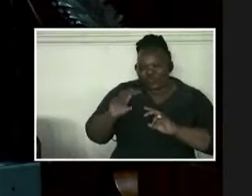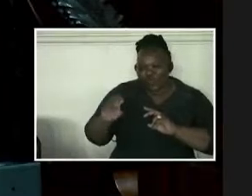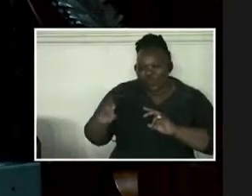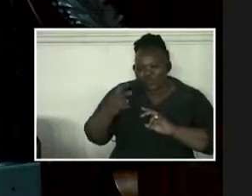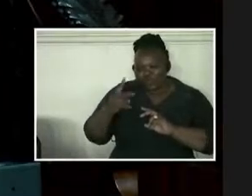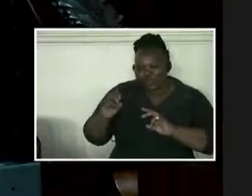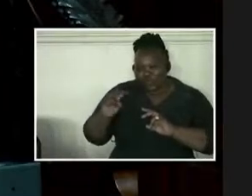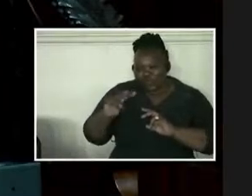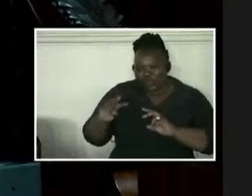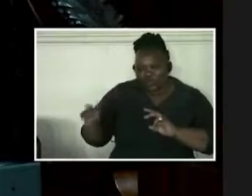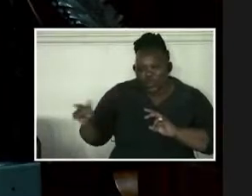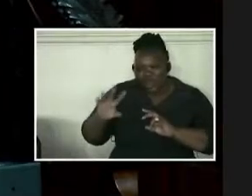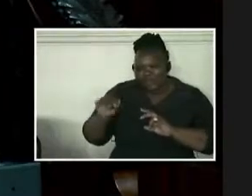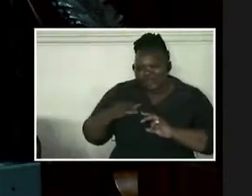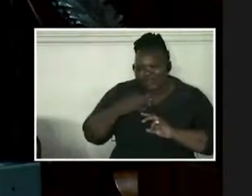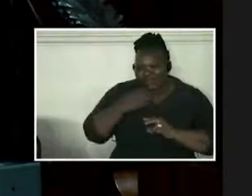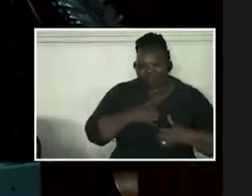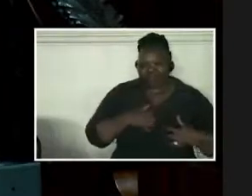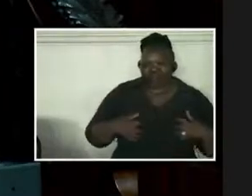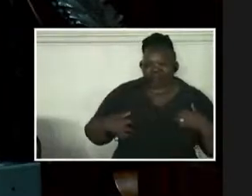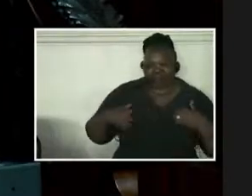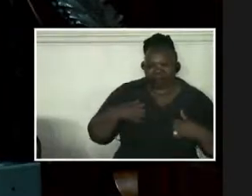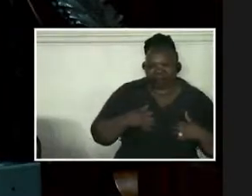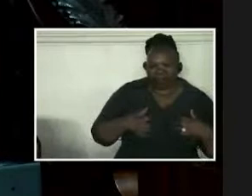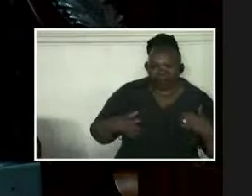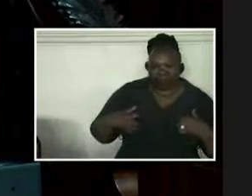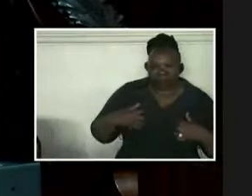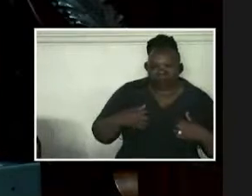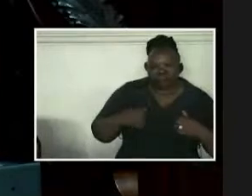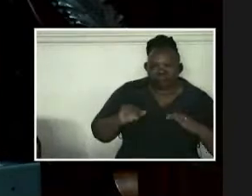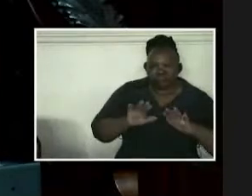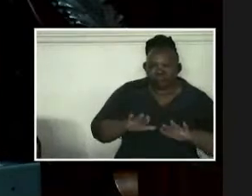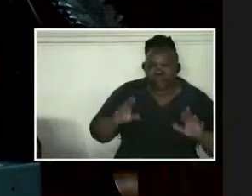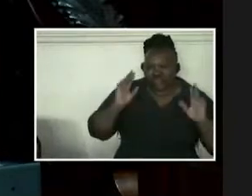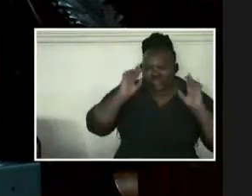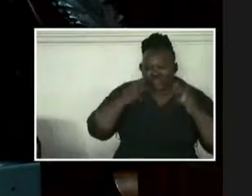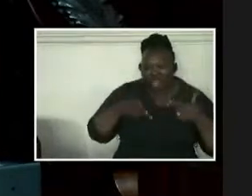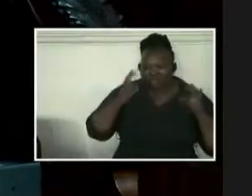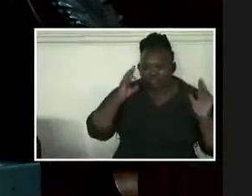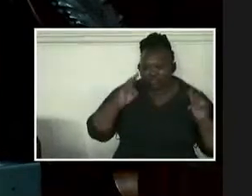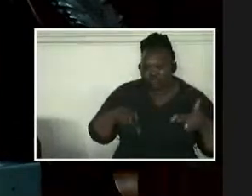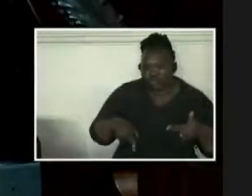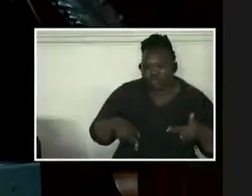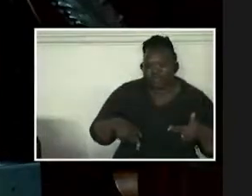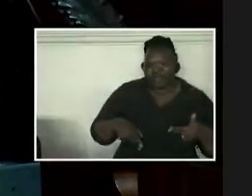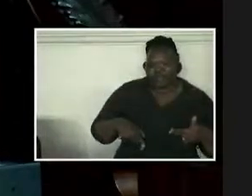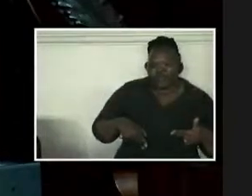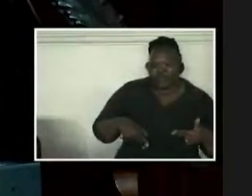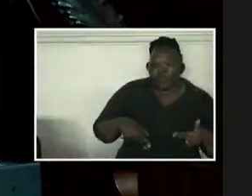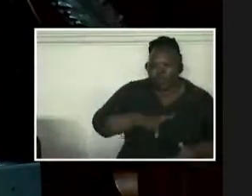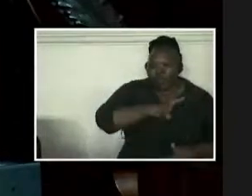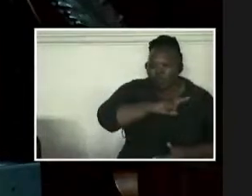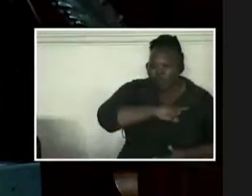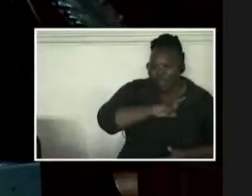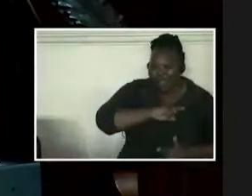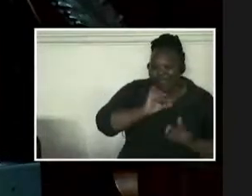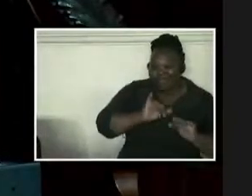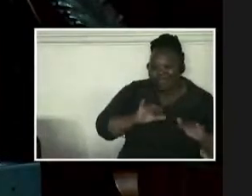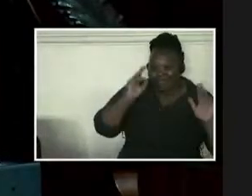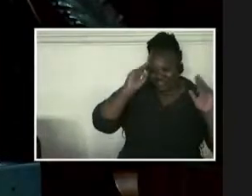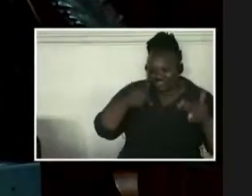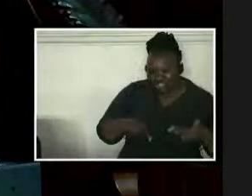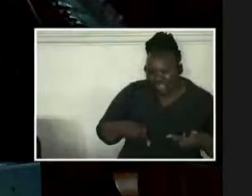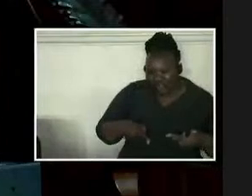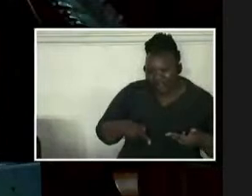2022 chair i must say we are very worried about this factors that contribute to the child to child mortality rate